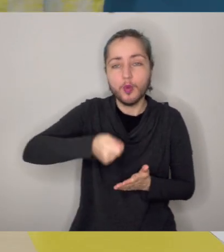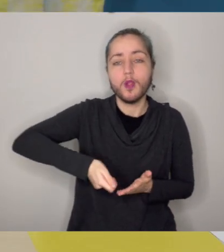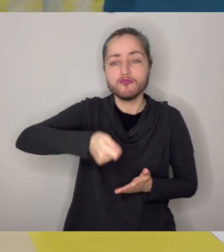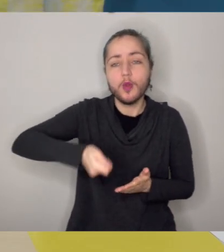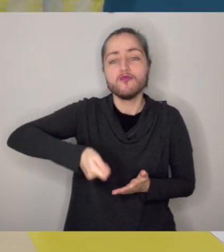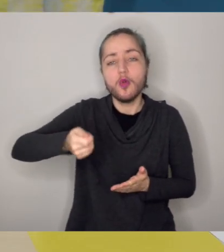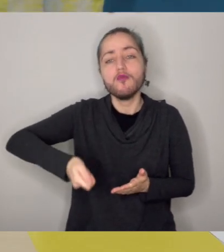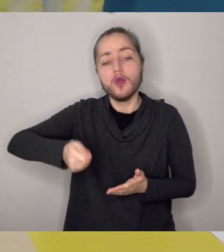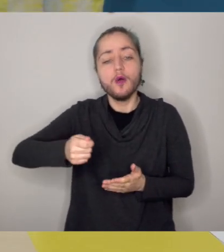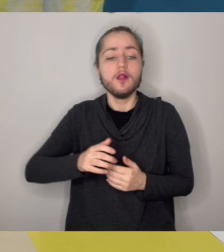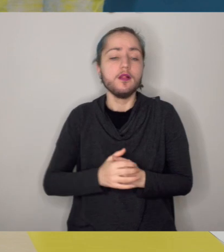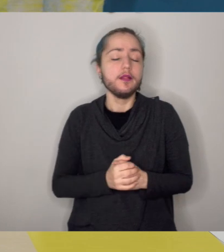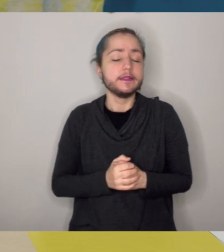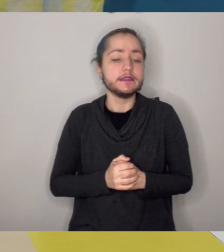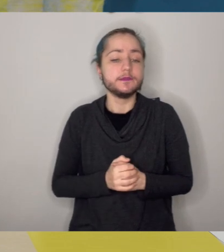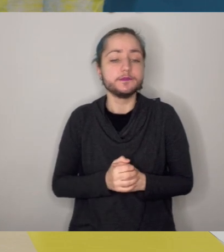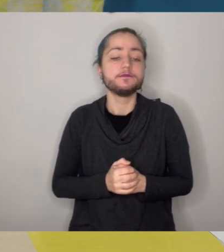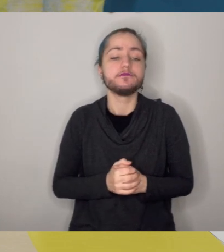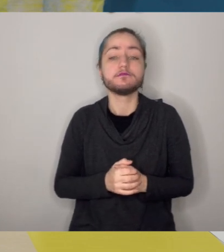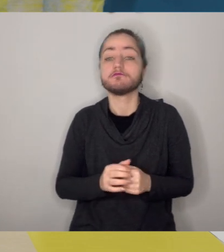So you just roll this out,